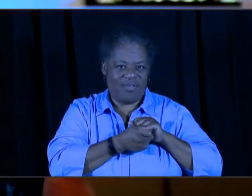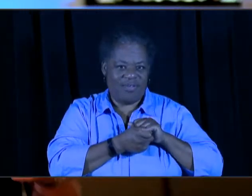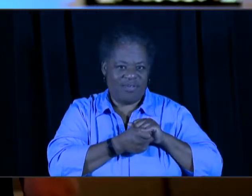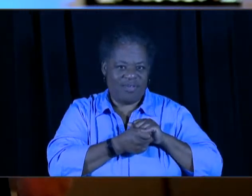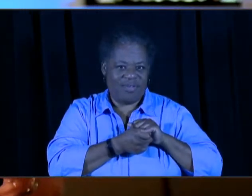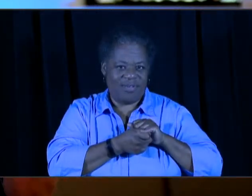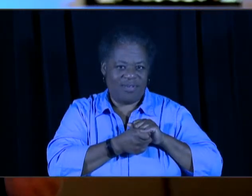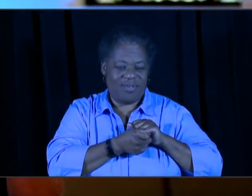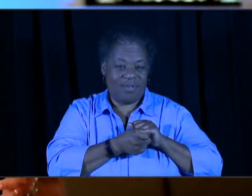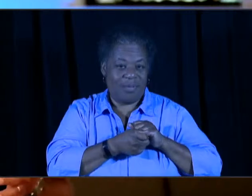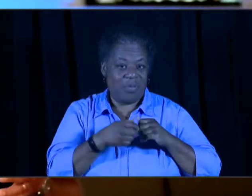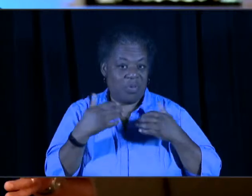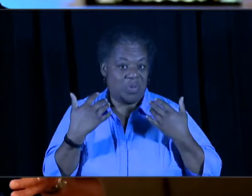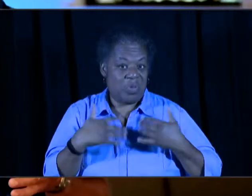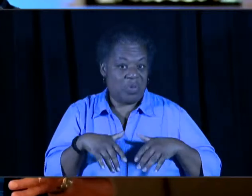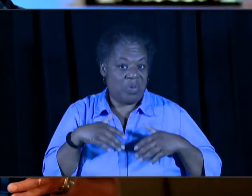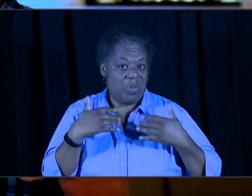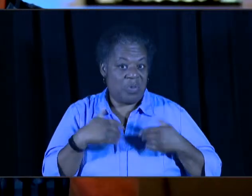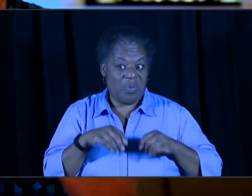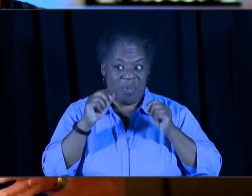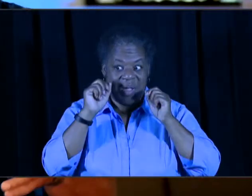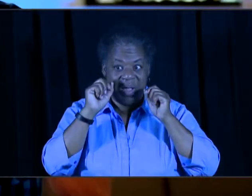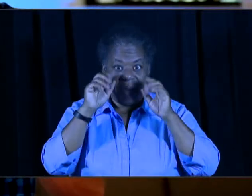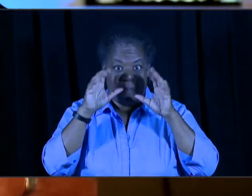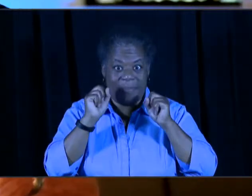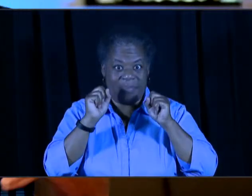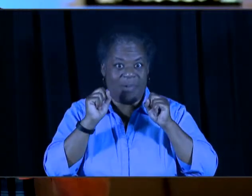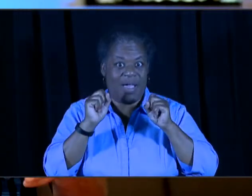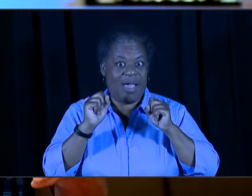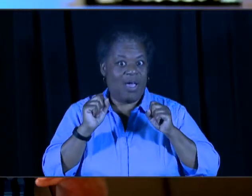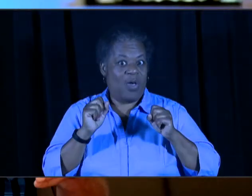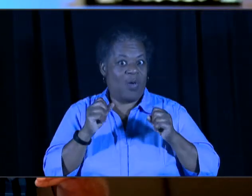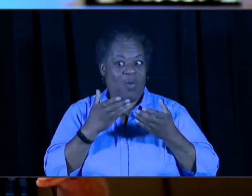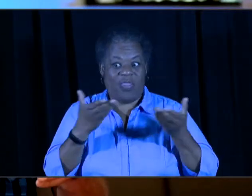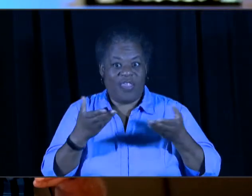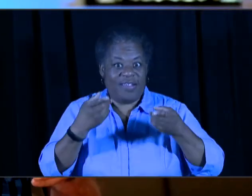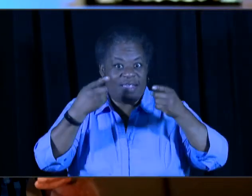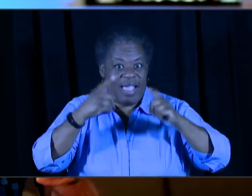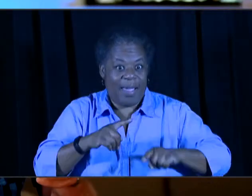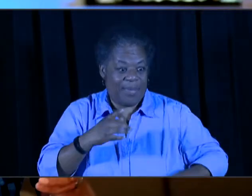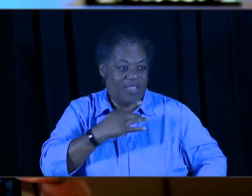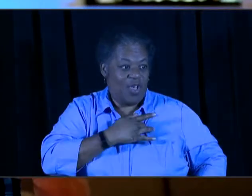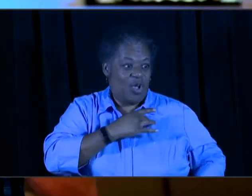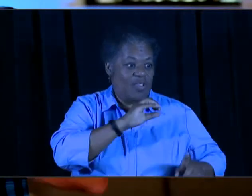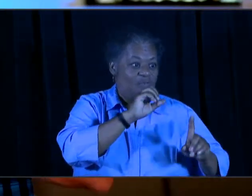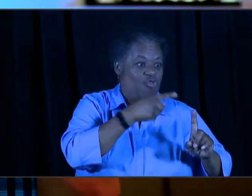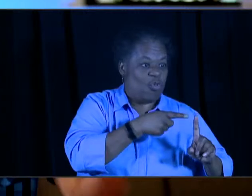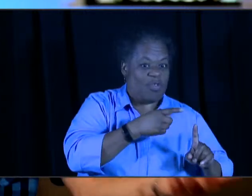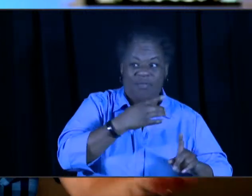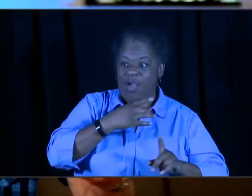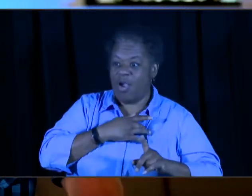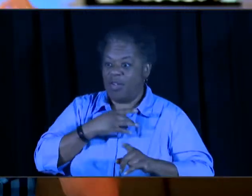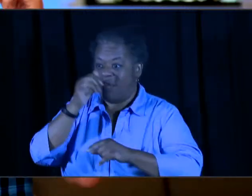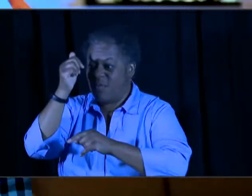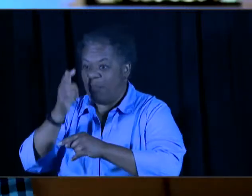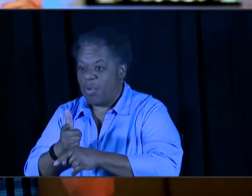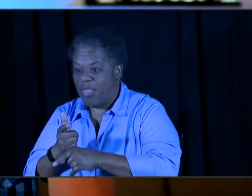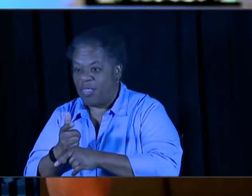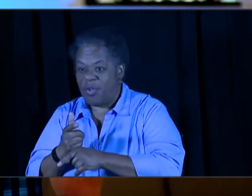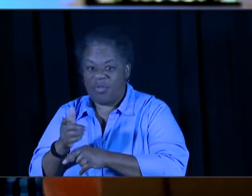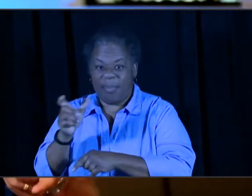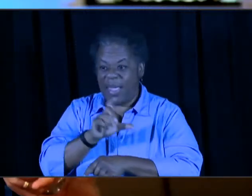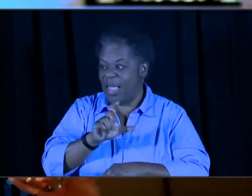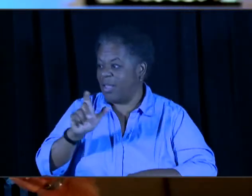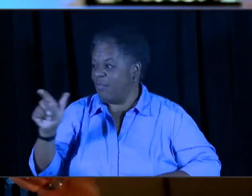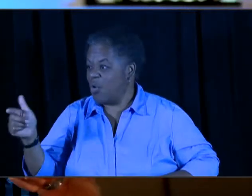Some amazing things happen in the hearts of Joseph and his brothers during these months of back and forth dialogue and back